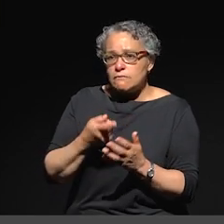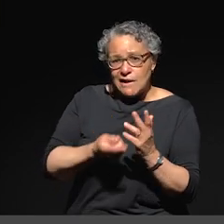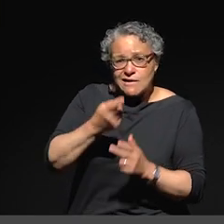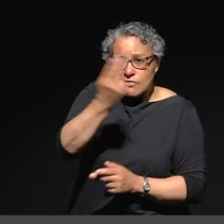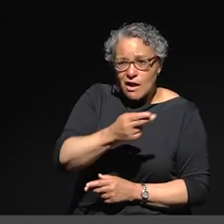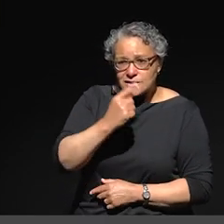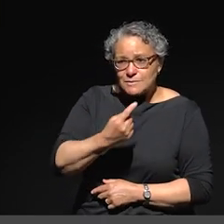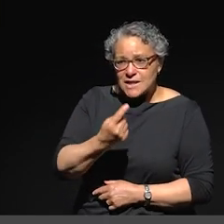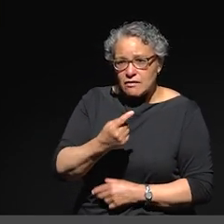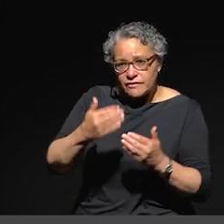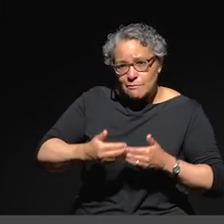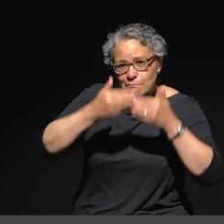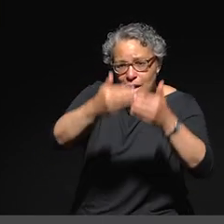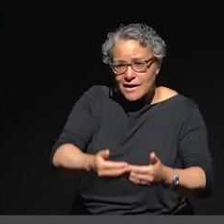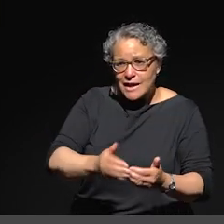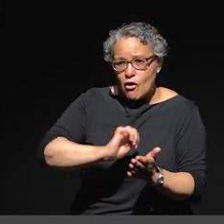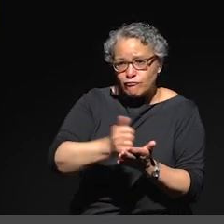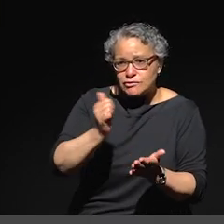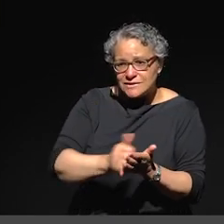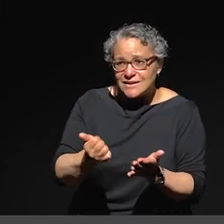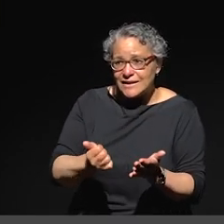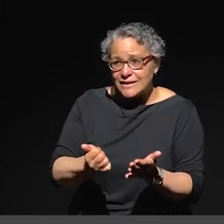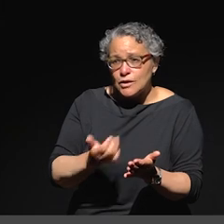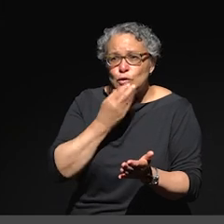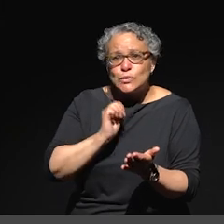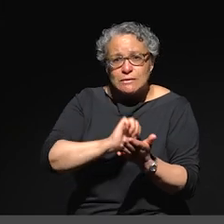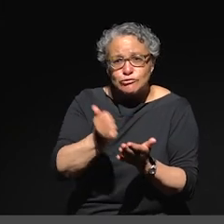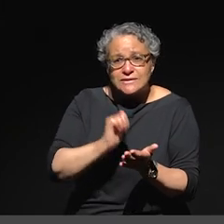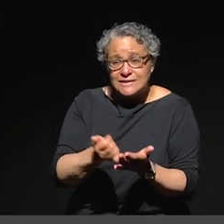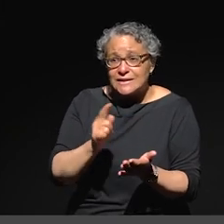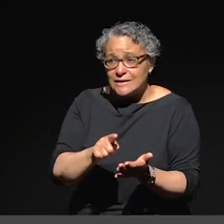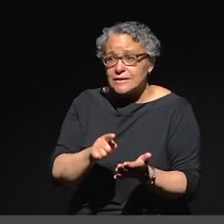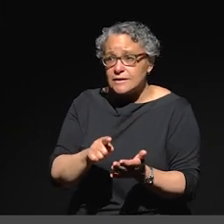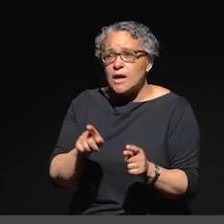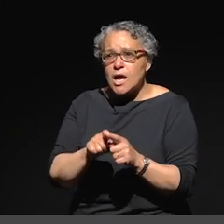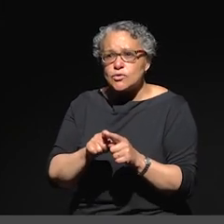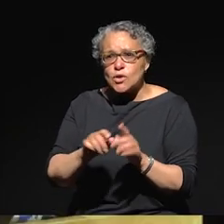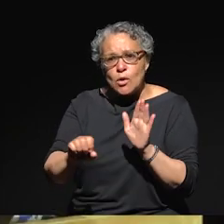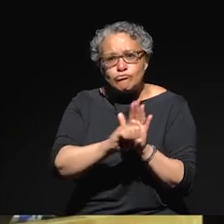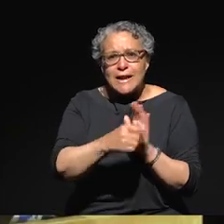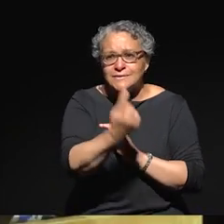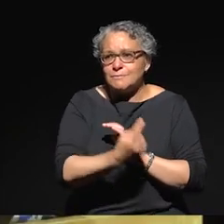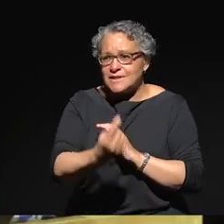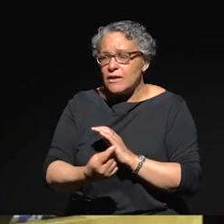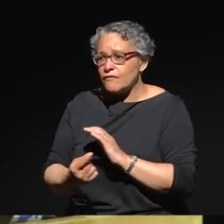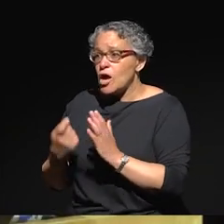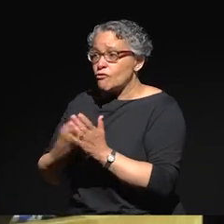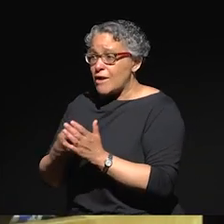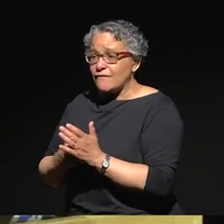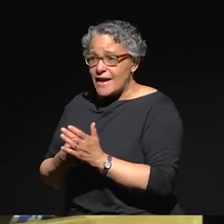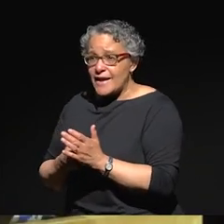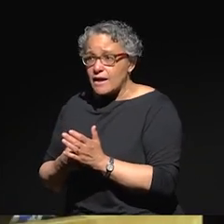a artistic, a creative outlet, but also as a way of branding yourself. Raphael was quite aware that he was painting for the Pope and